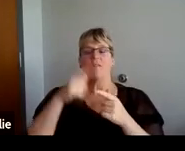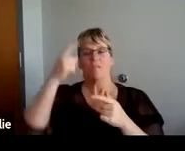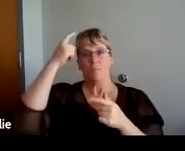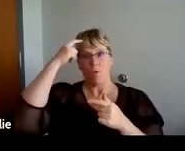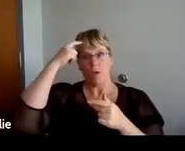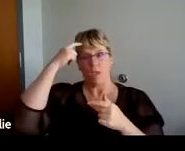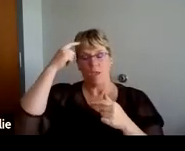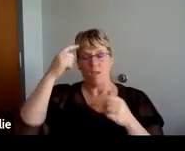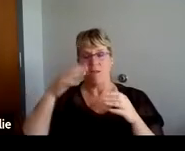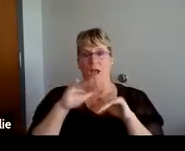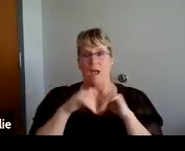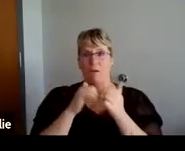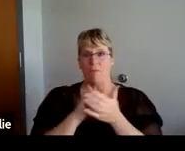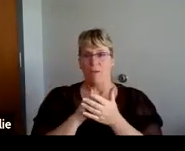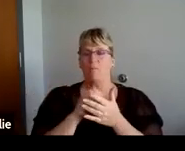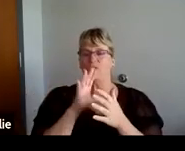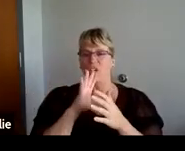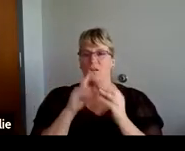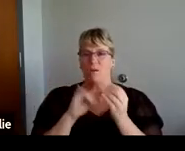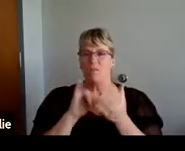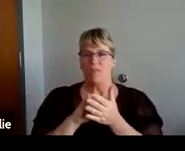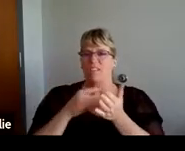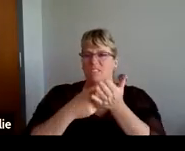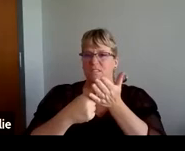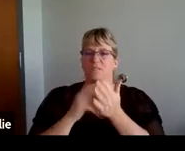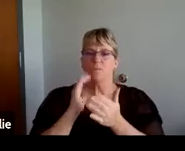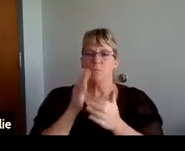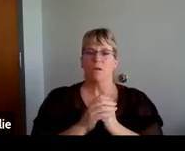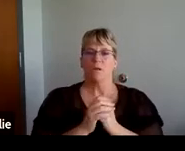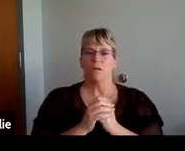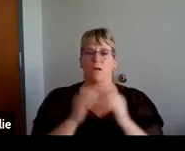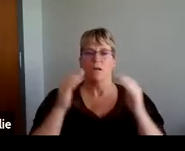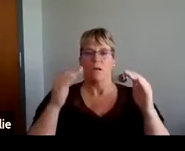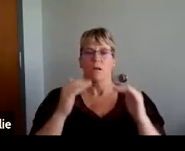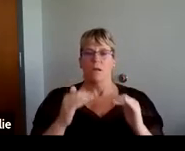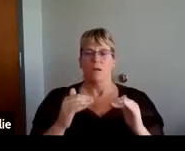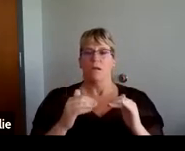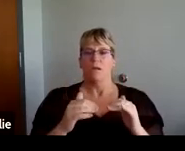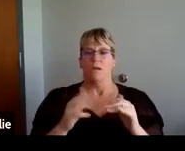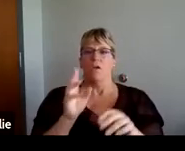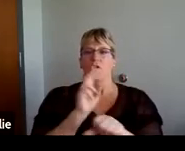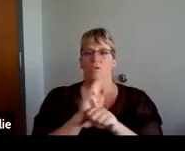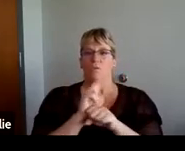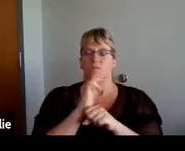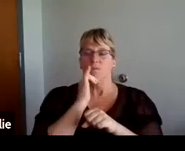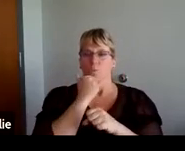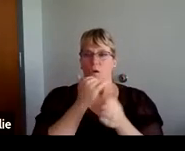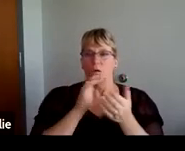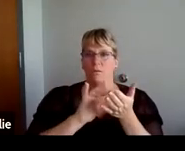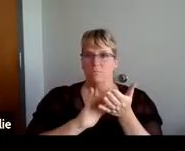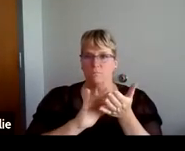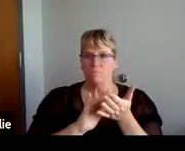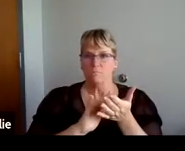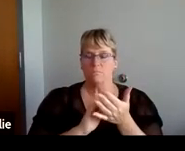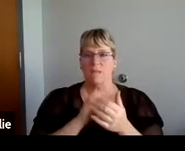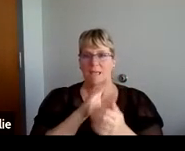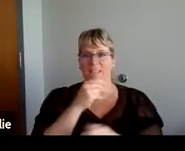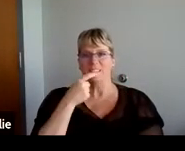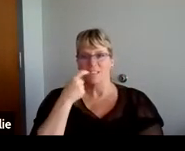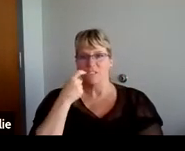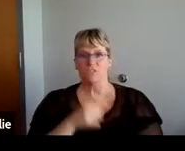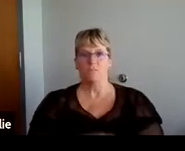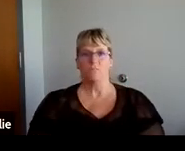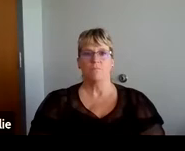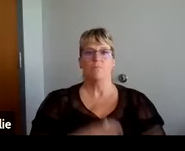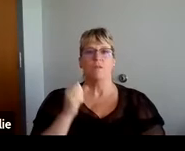and we're going to talk more extensively about that. And that all brings us to substance use disorders and addiction. So